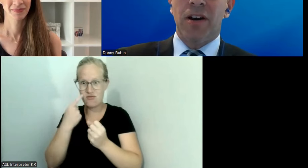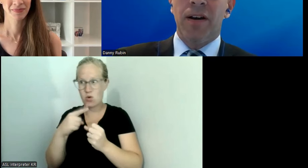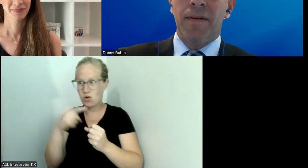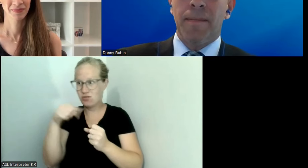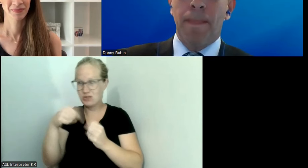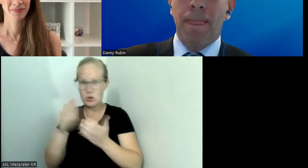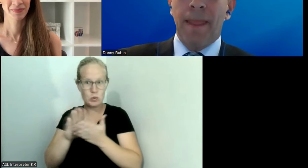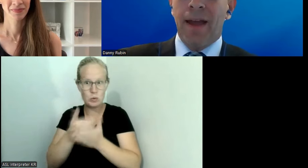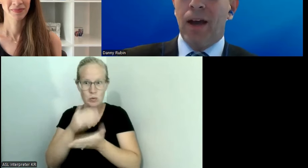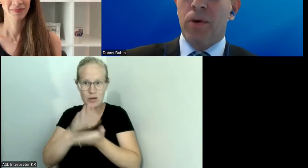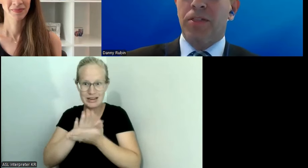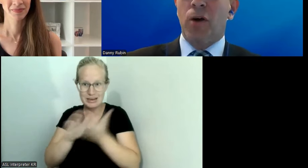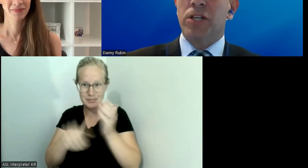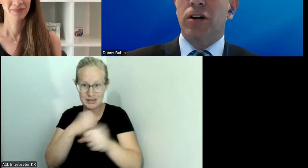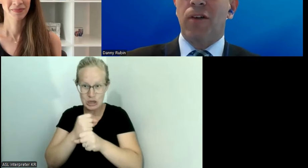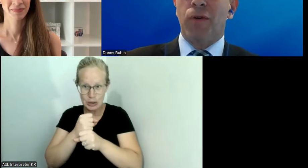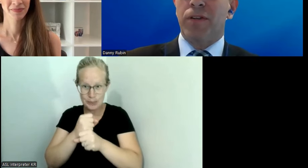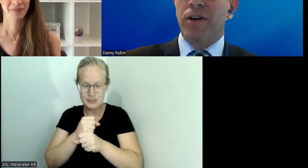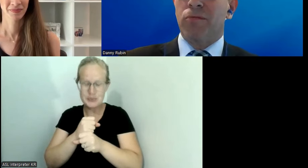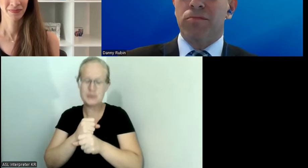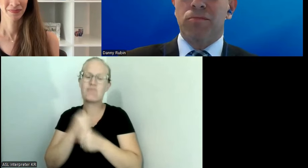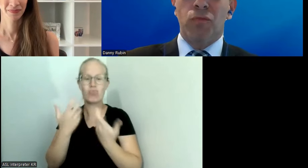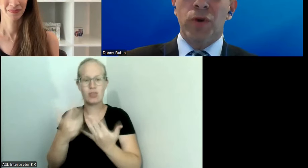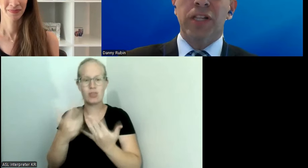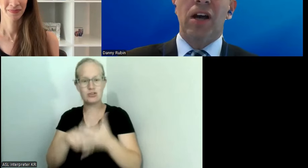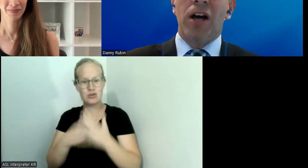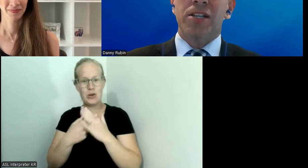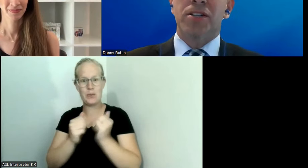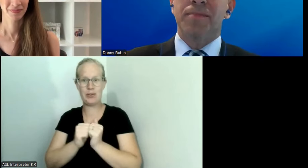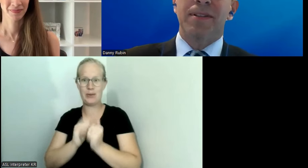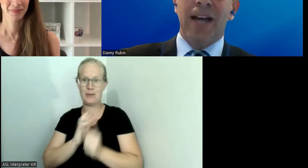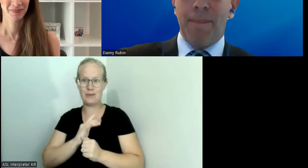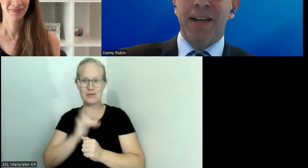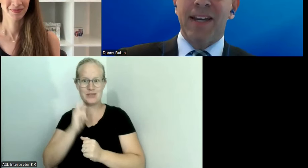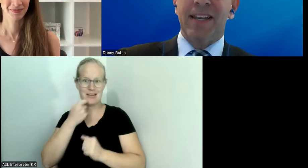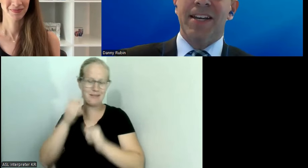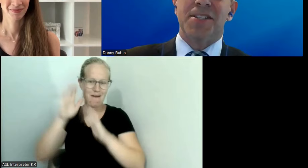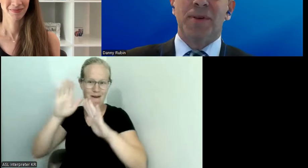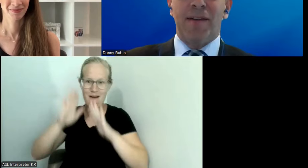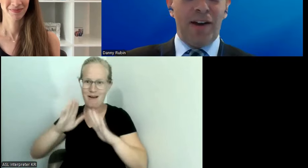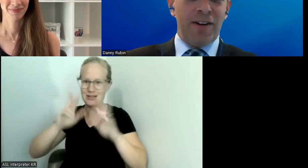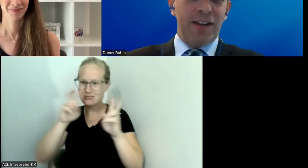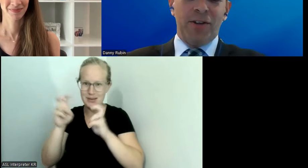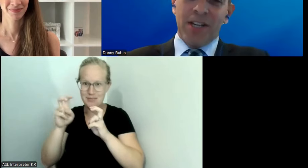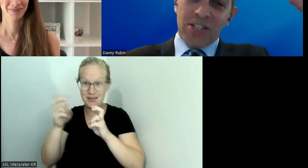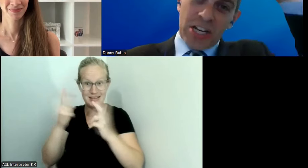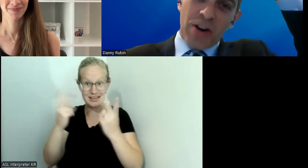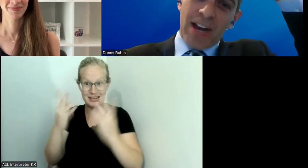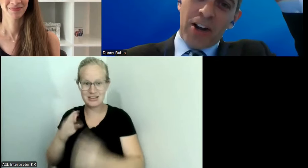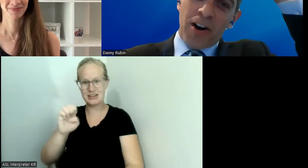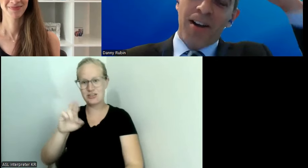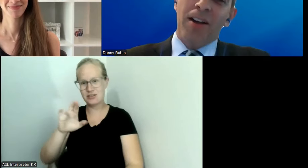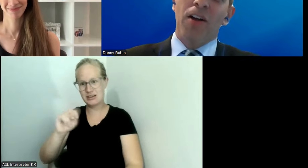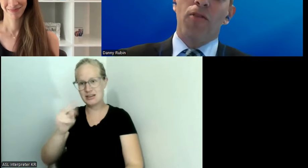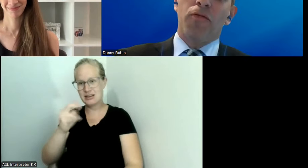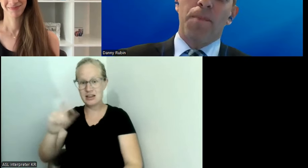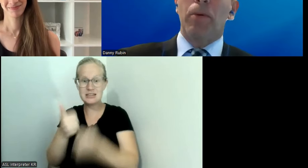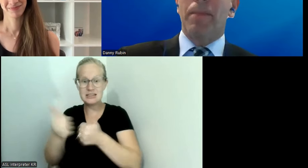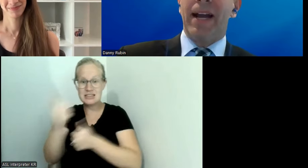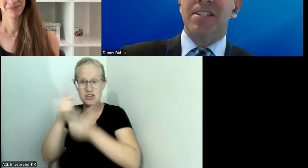academic year and we thought we'd start off with a really awesome topic and guest. have Erin Hill, senior editor